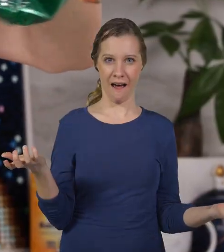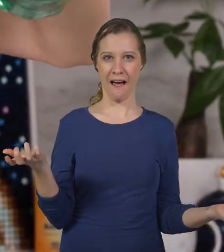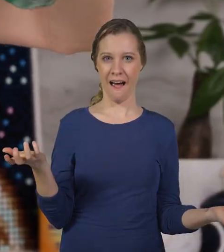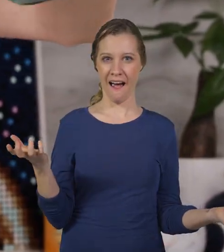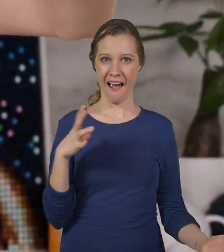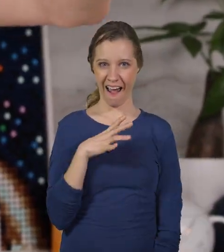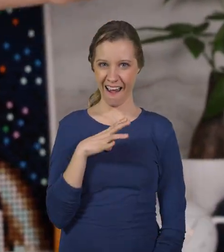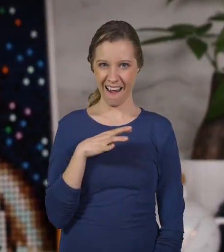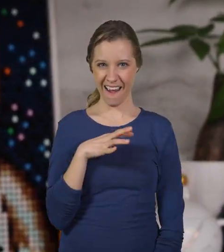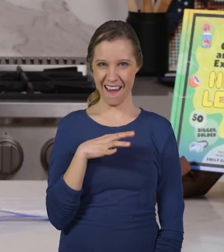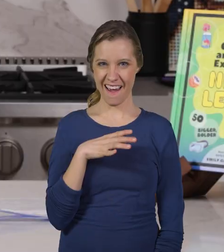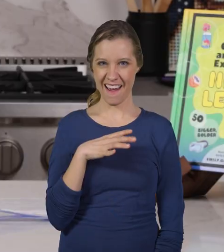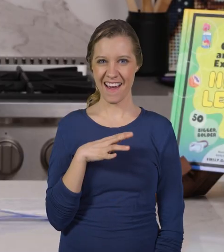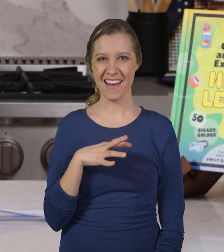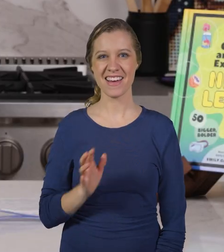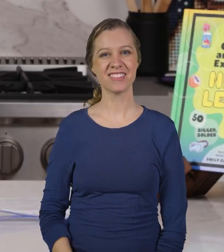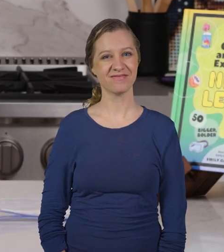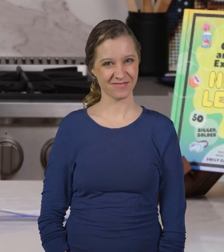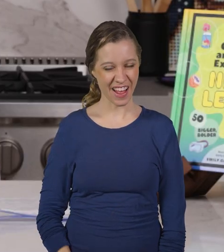1, 2, 3.